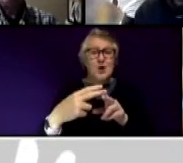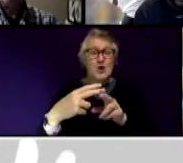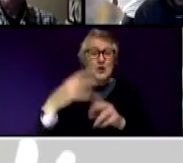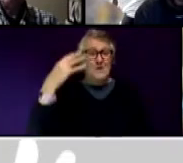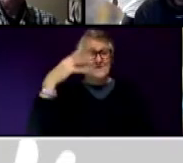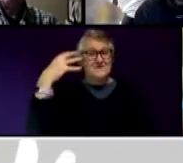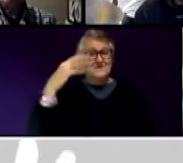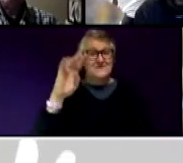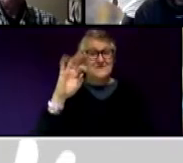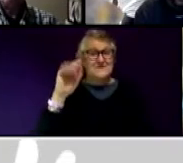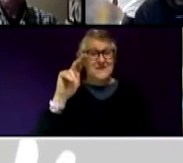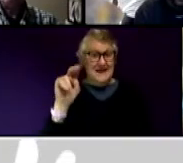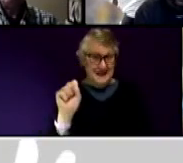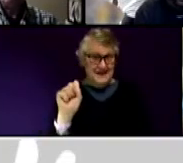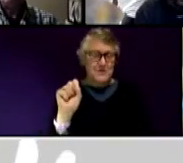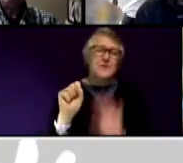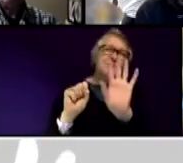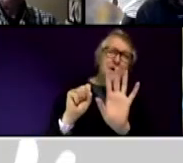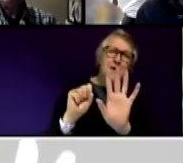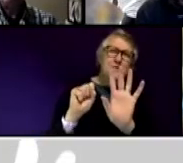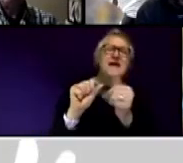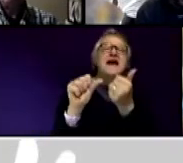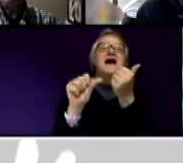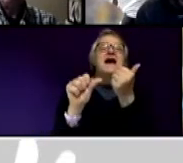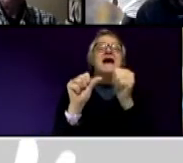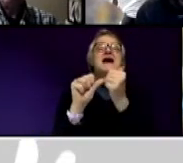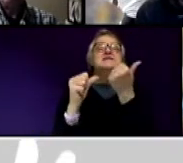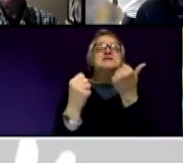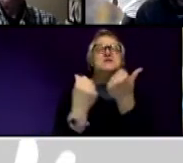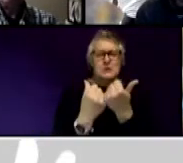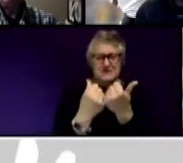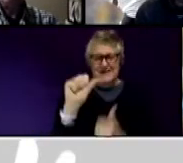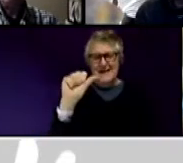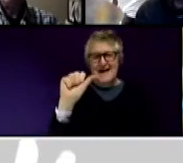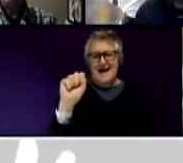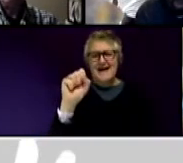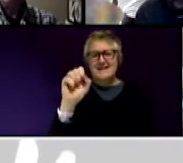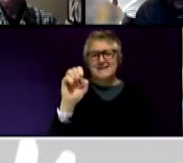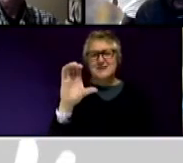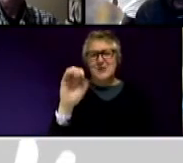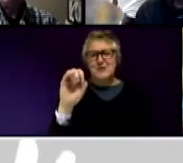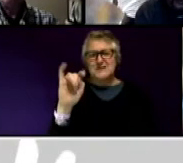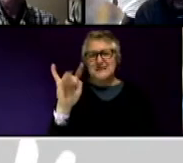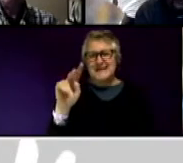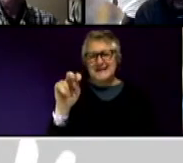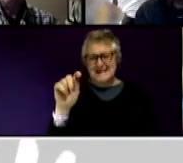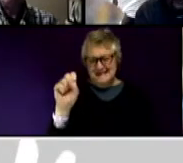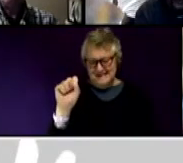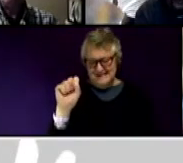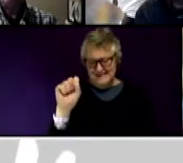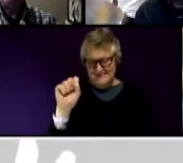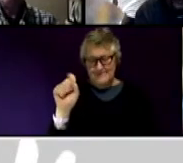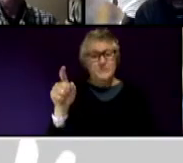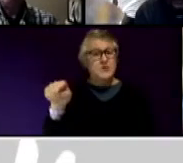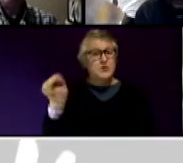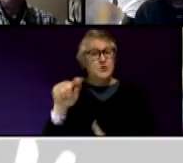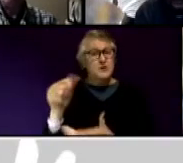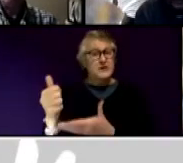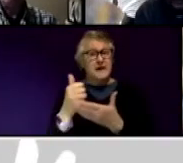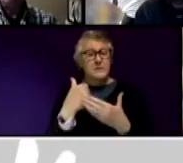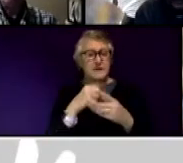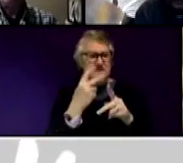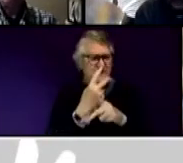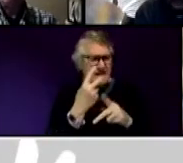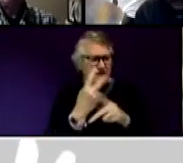And I'll call you associates. Yeah. You can help us figure out places where we can do this. Maybe we can rotate them.